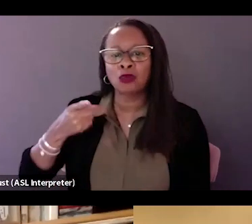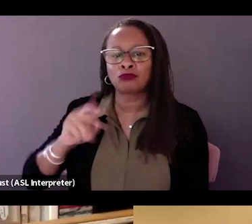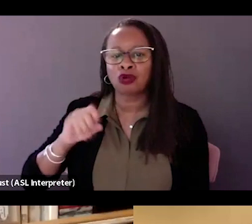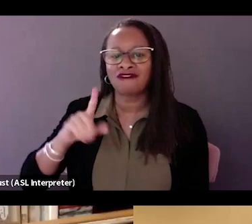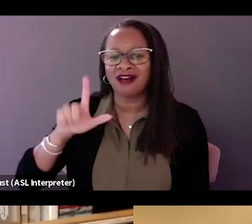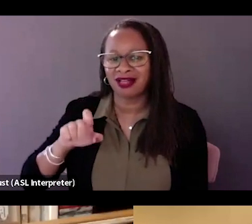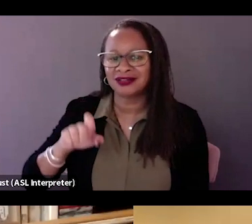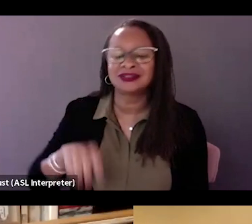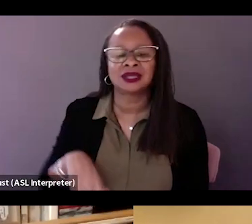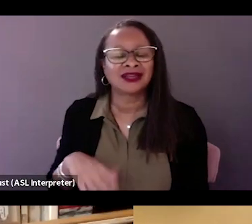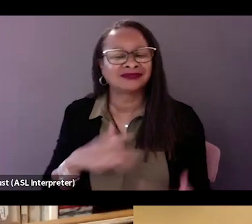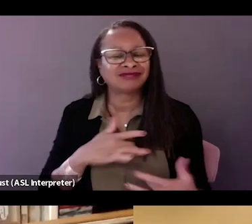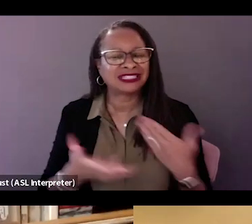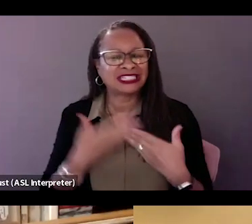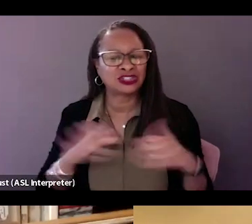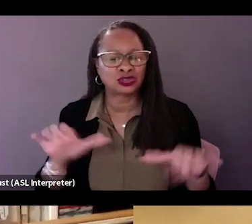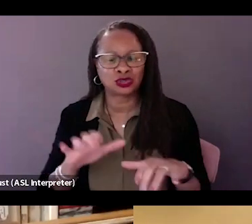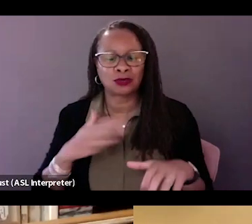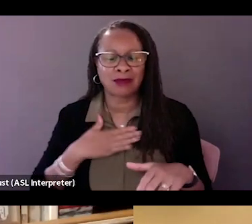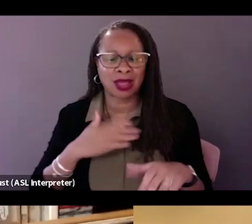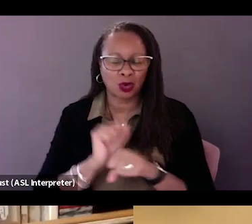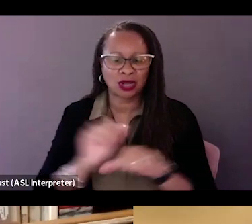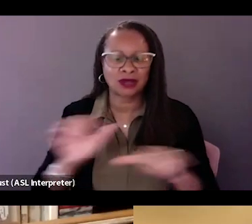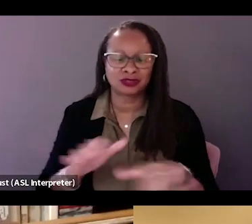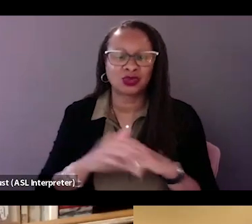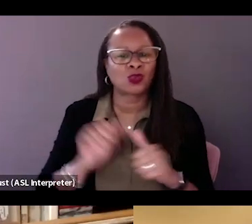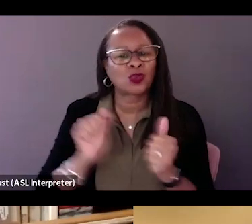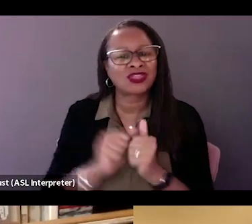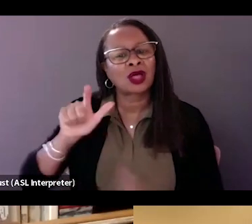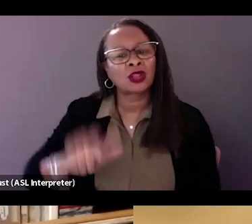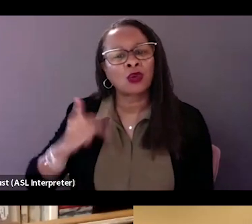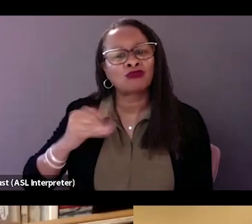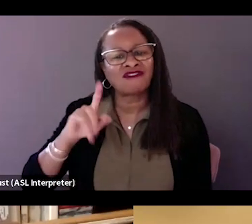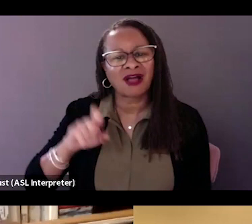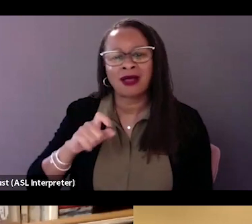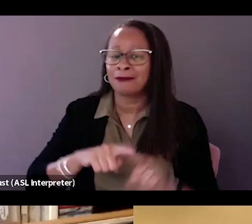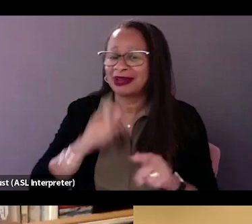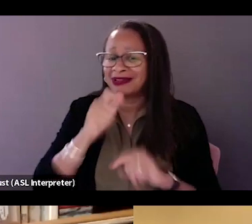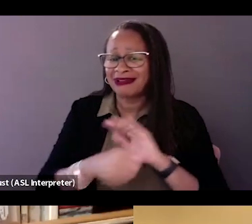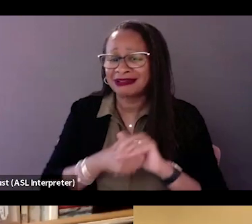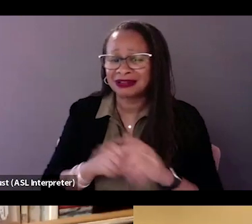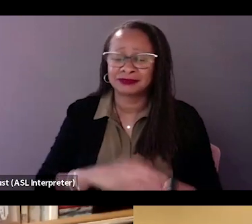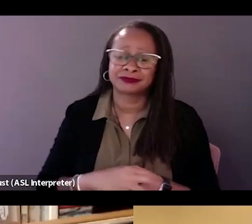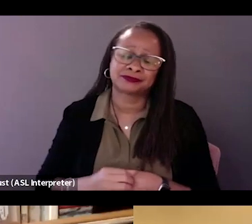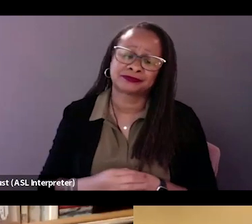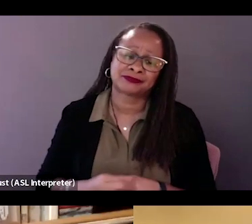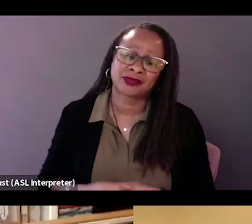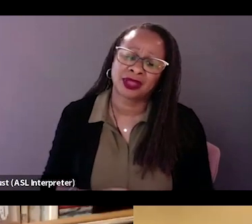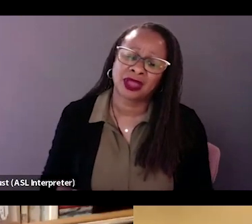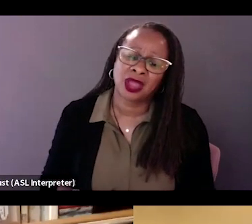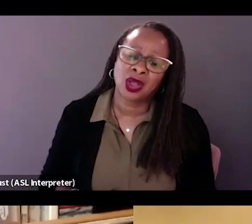just easier to do the work that I'm doing with a lower profile. What were the biggest challenges then in getting this movie